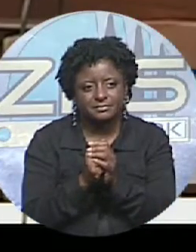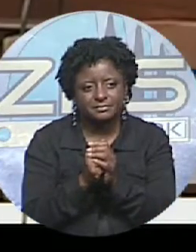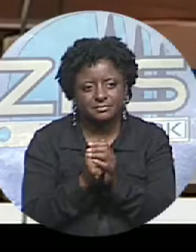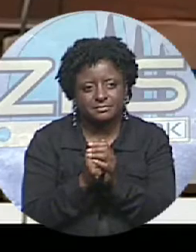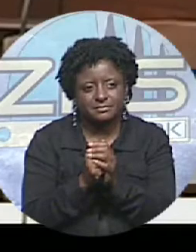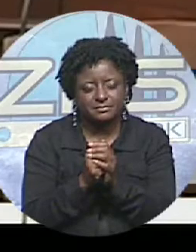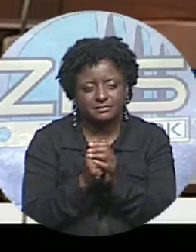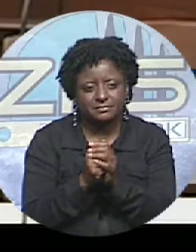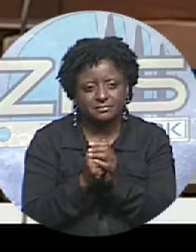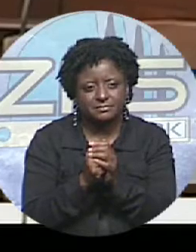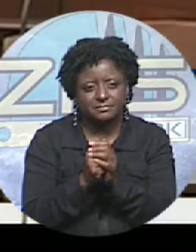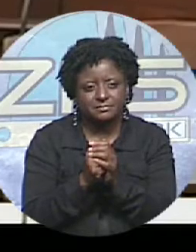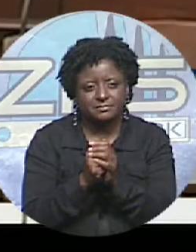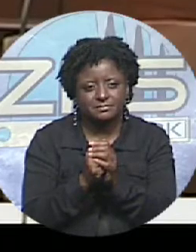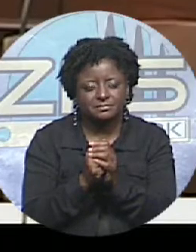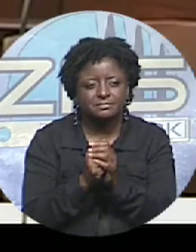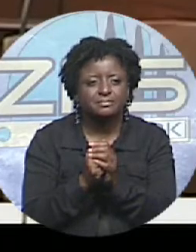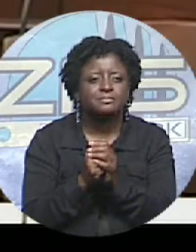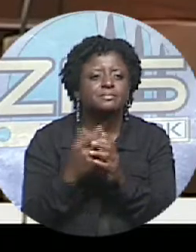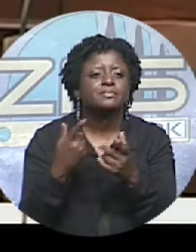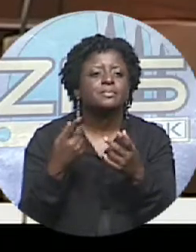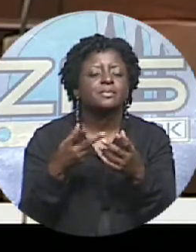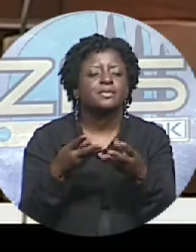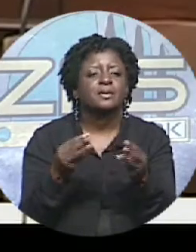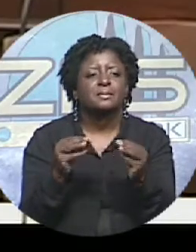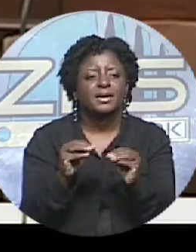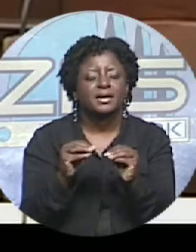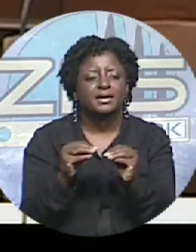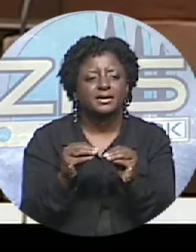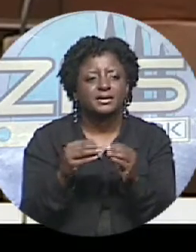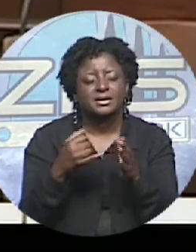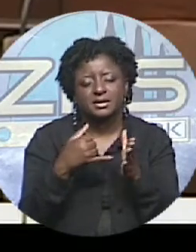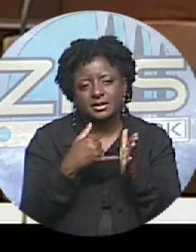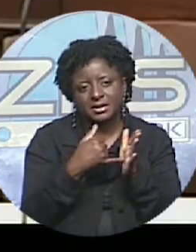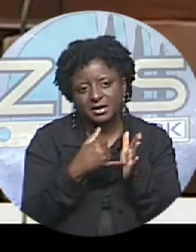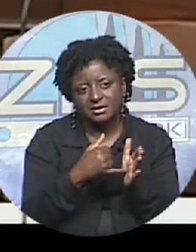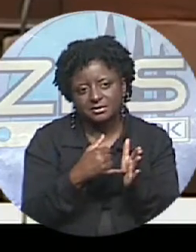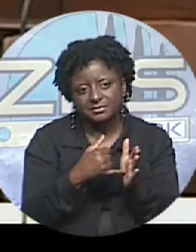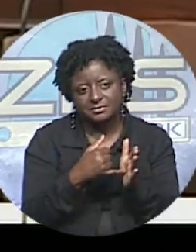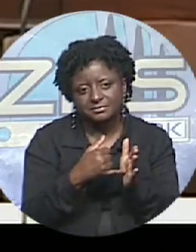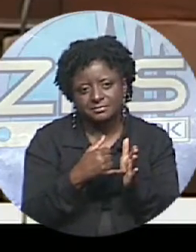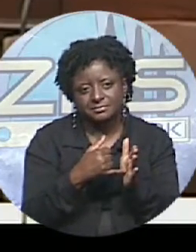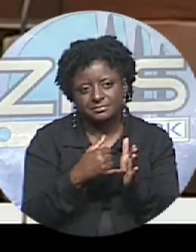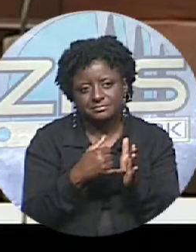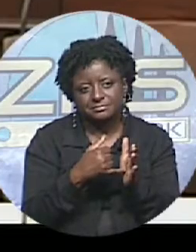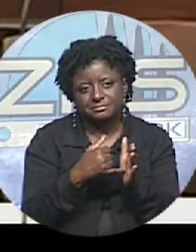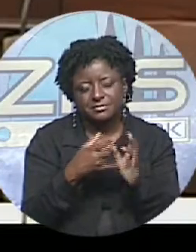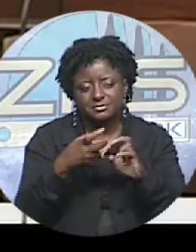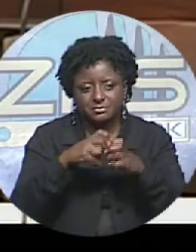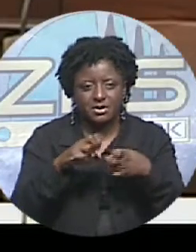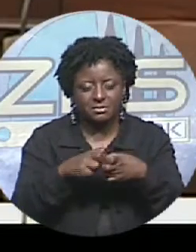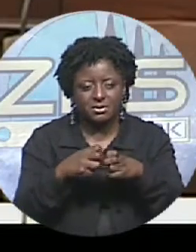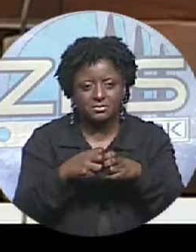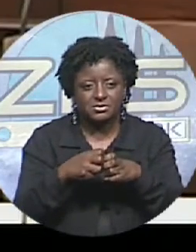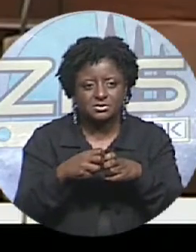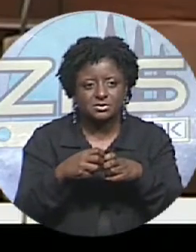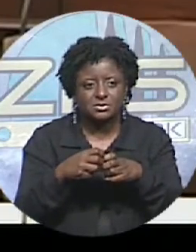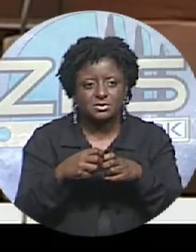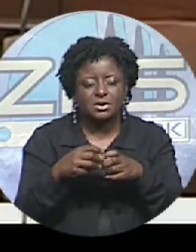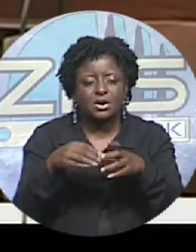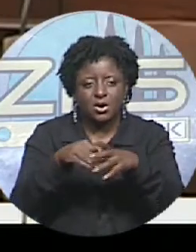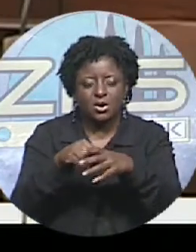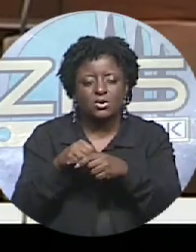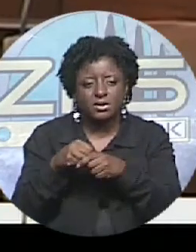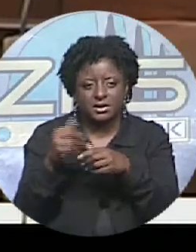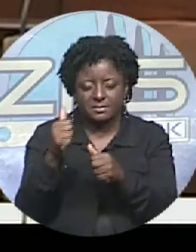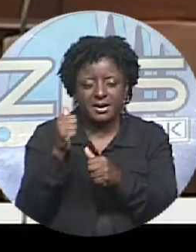and labor. The main indicators of its presence include withholding of documents of victims, such as passports and